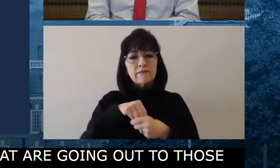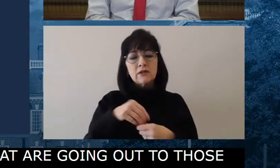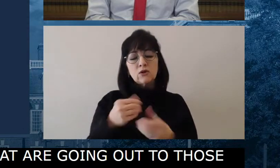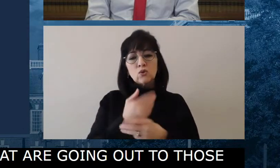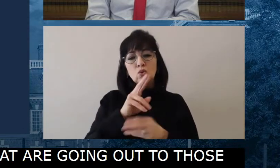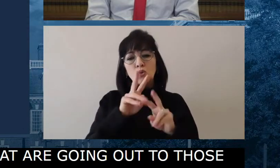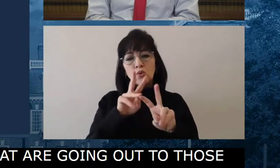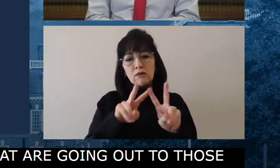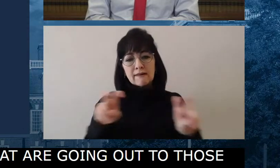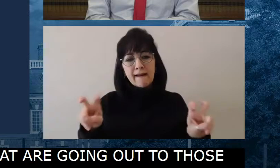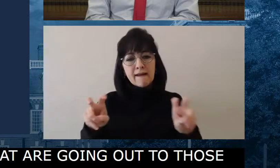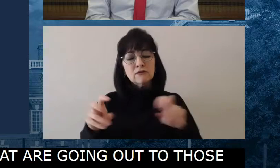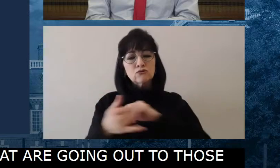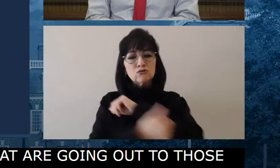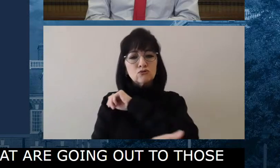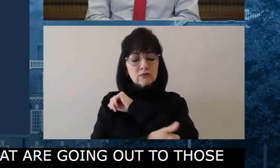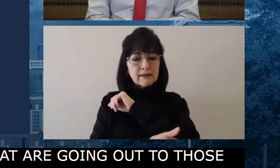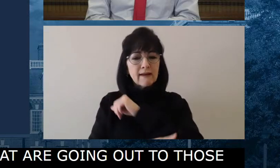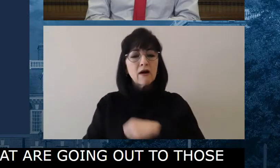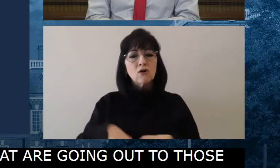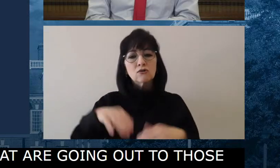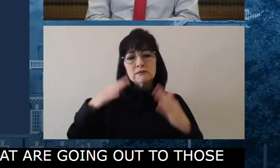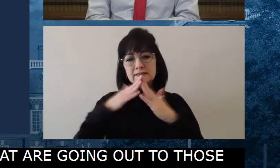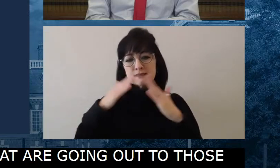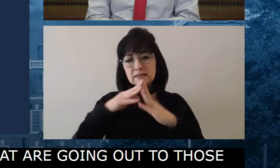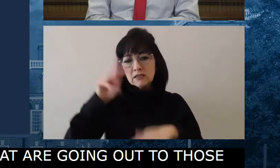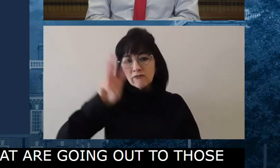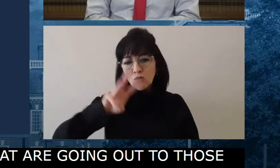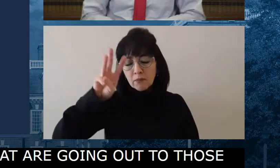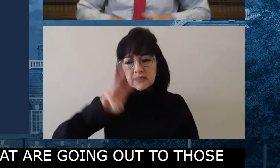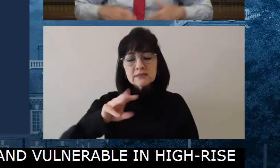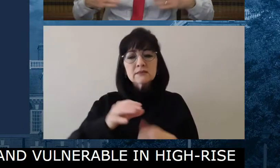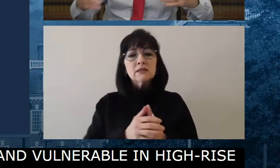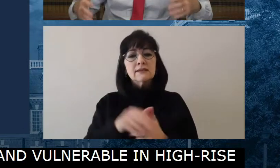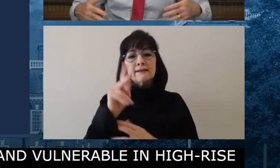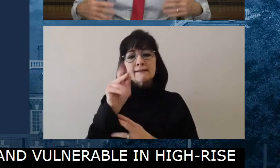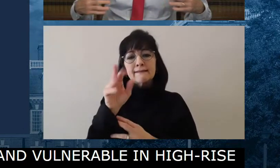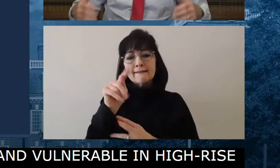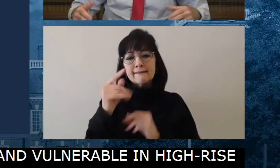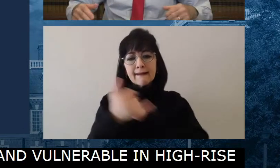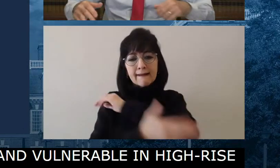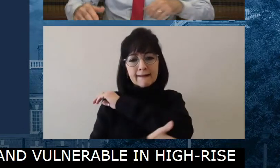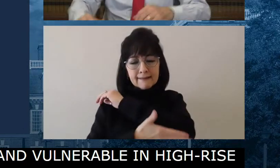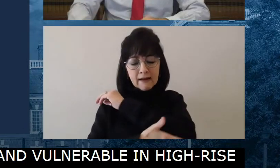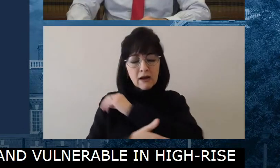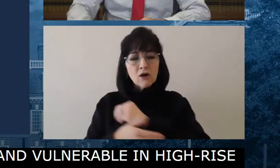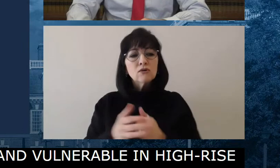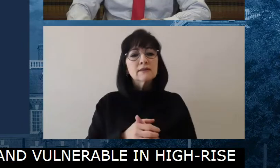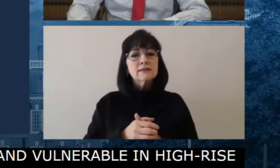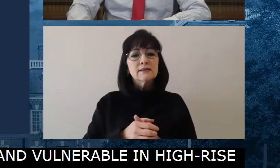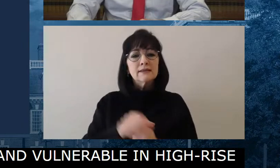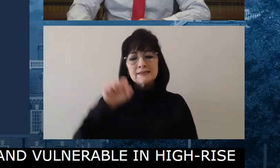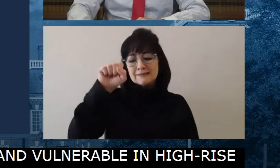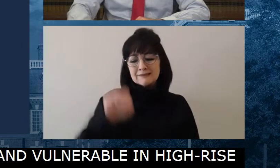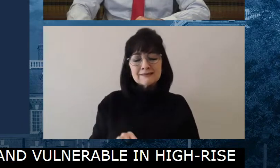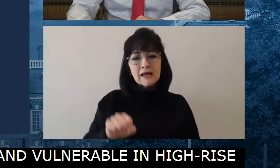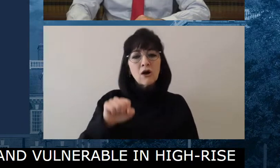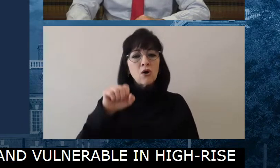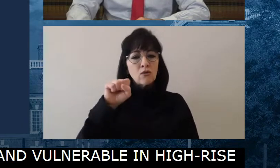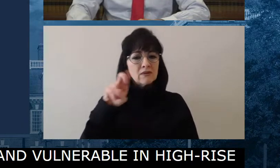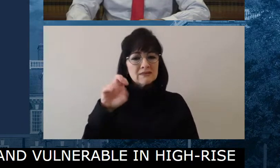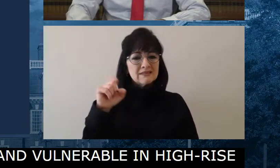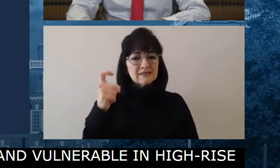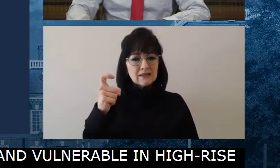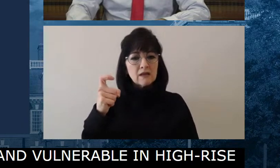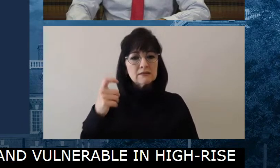Wilmington, Kent County, and Sussex County as well. We'll continue to ramp that up. Already